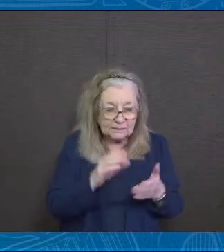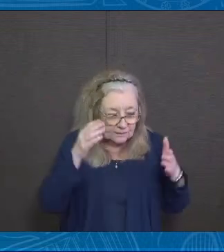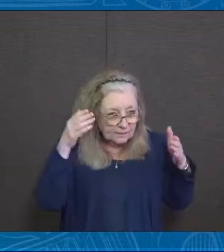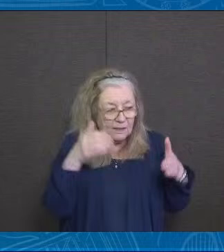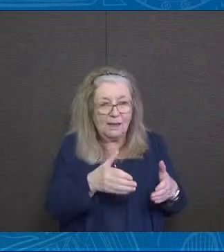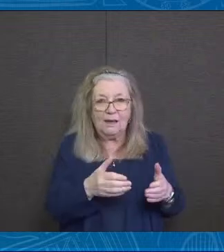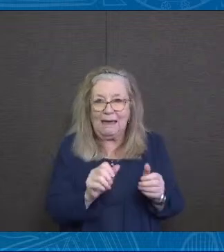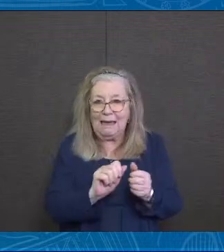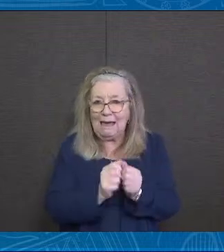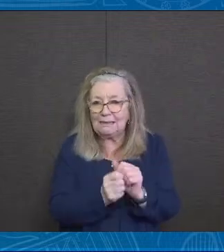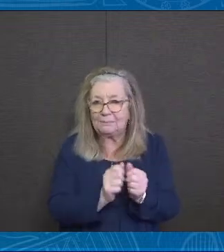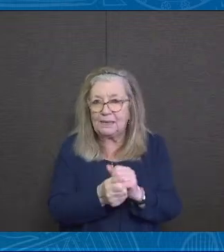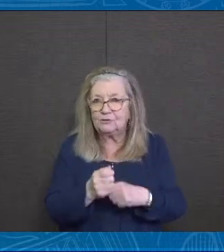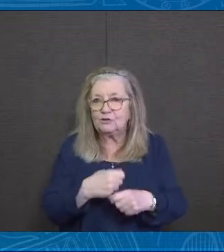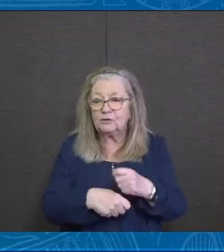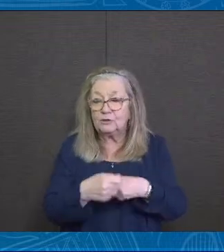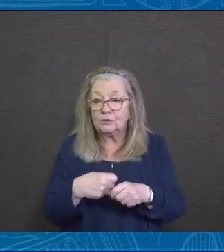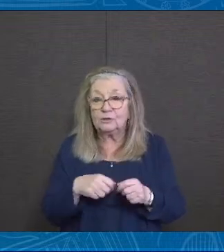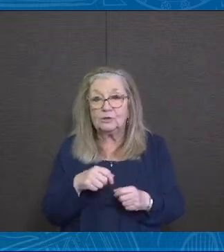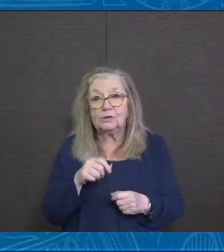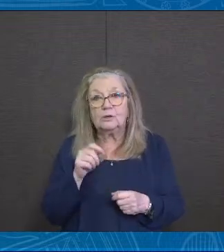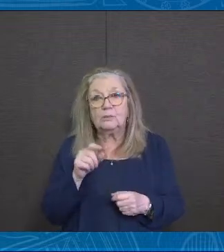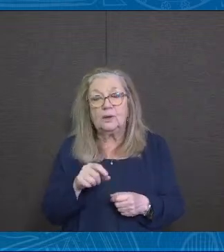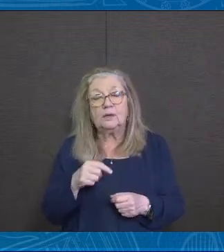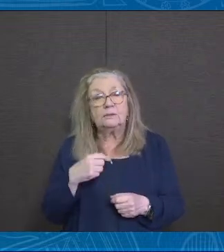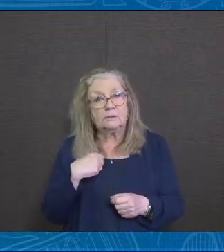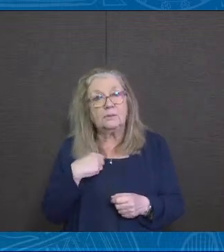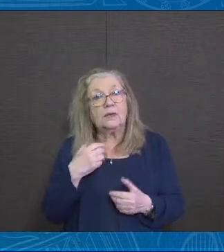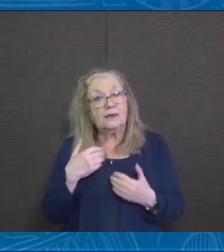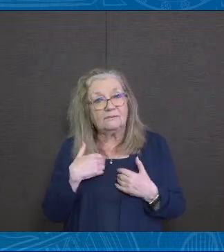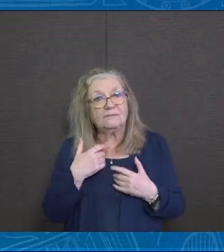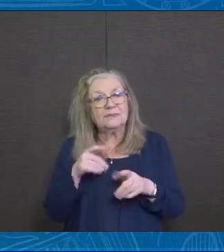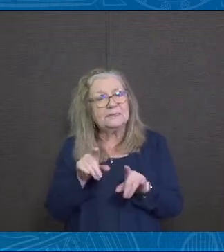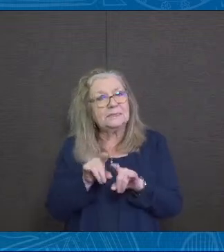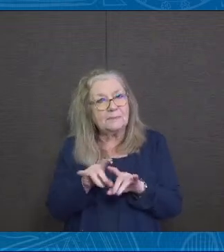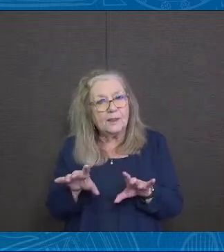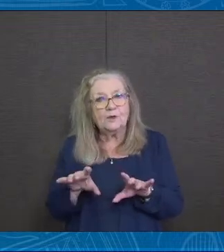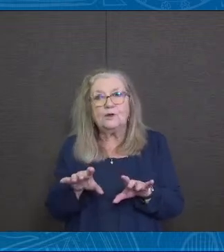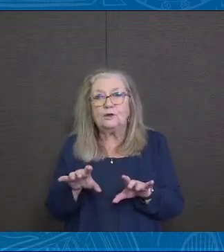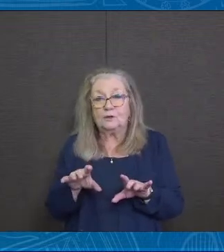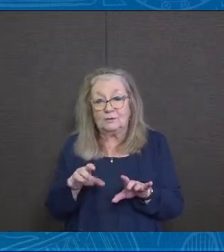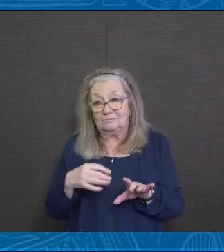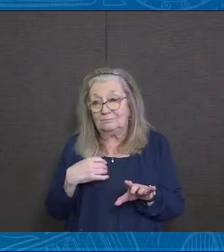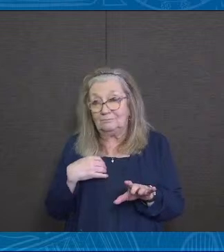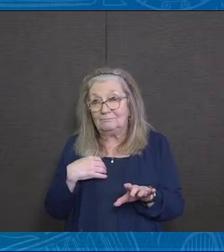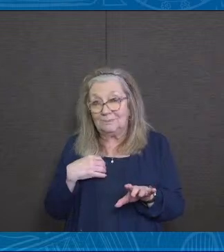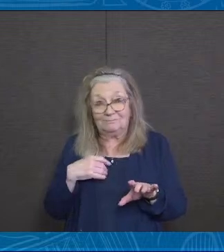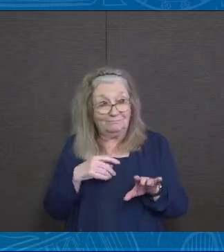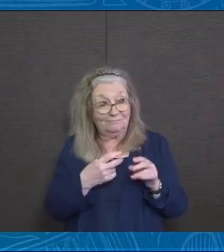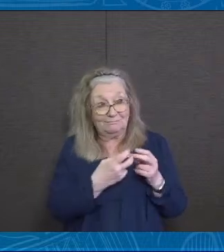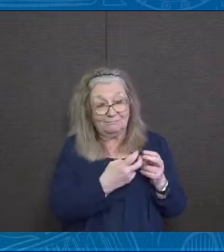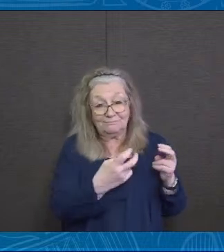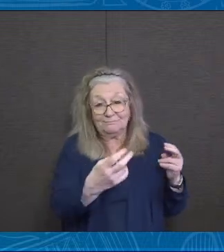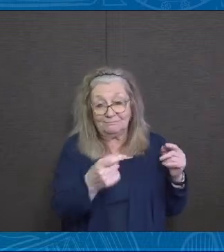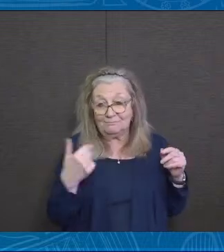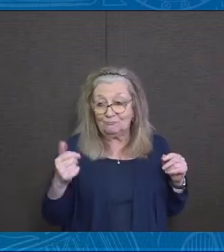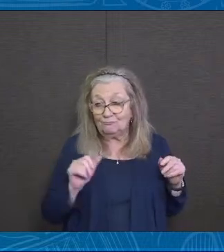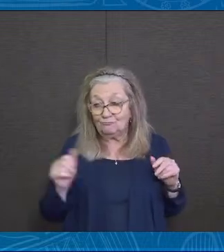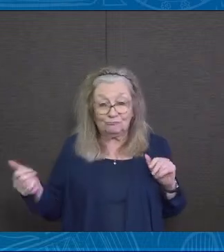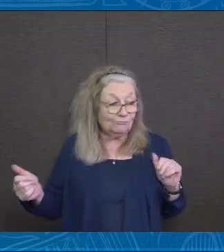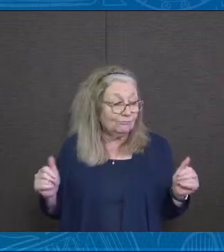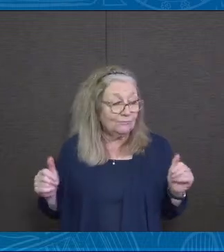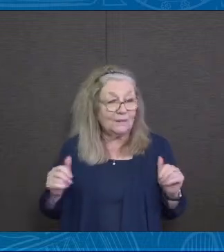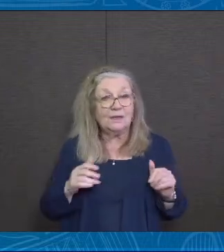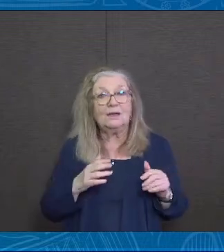adaptation. But more than that, we also have, just similar to my colleagues here in the stage, we also have provided